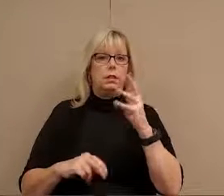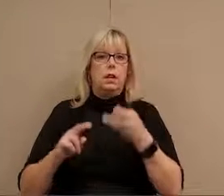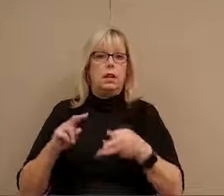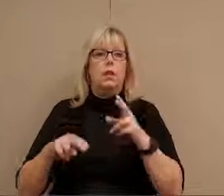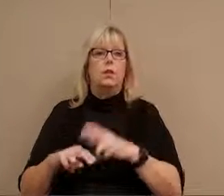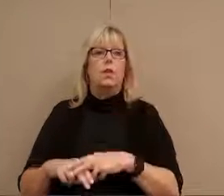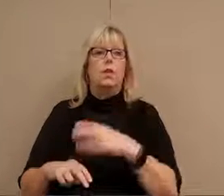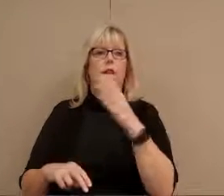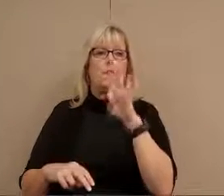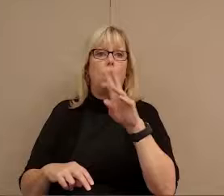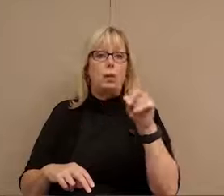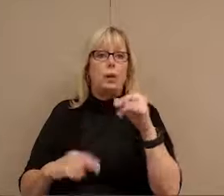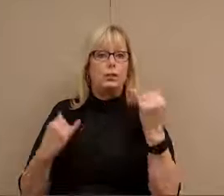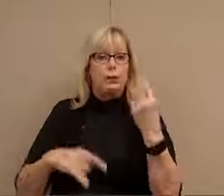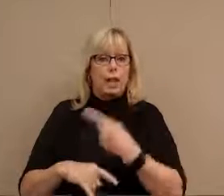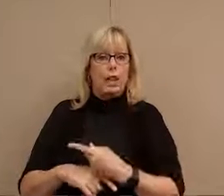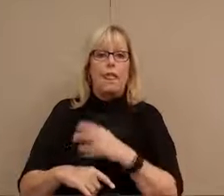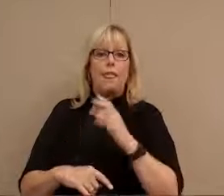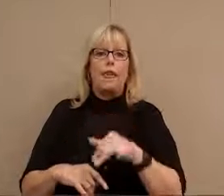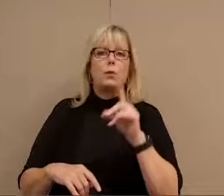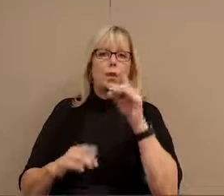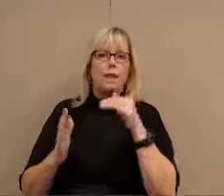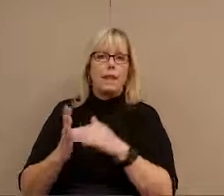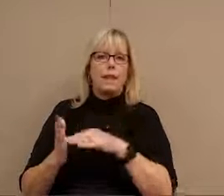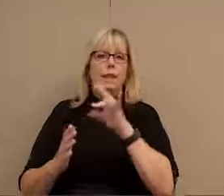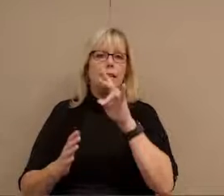62206 up 41 today to